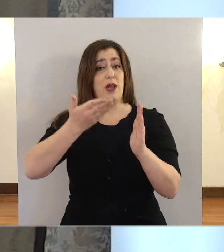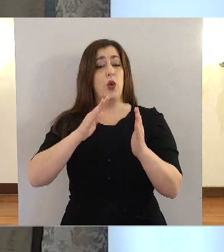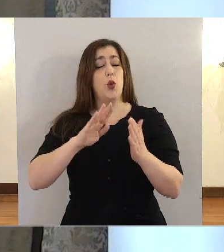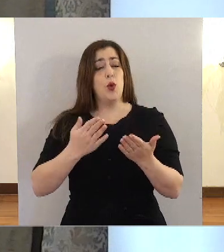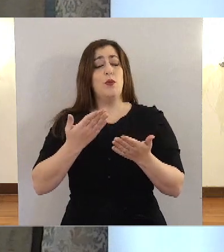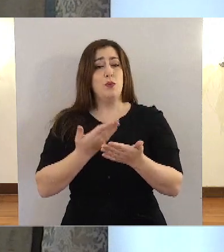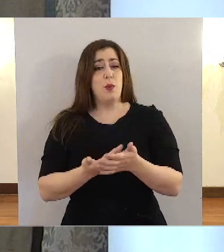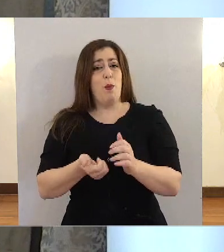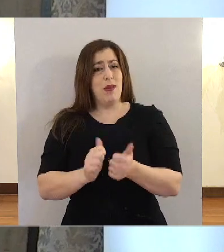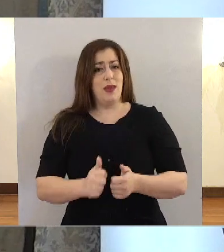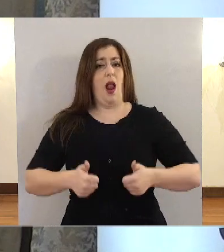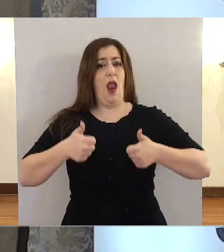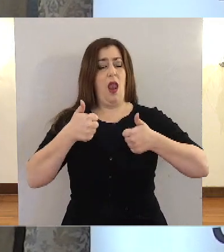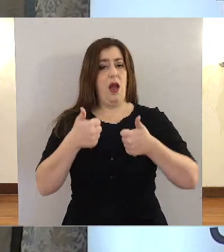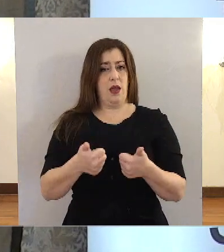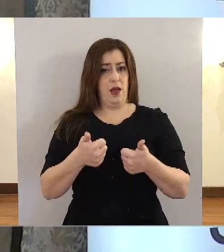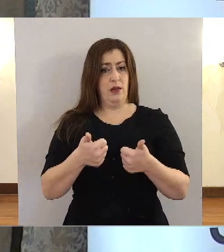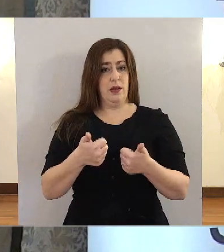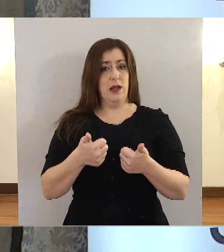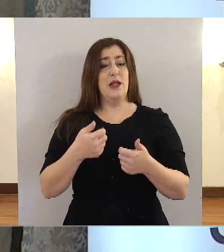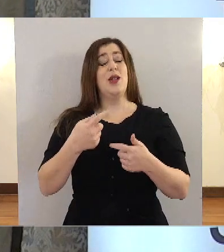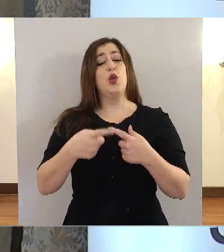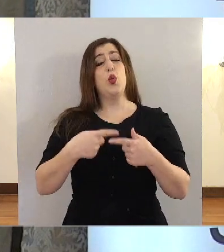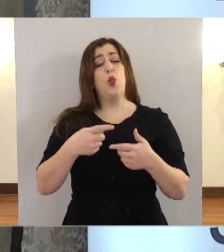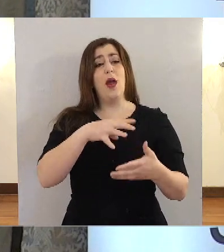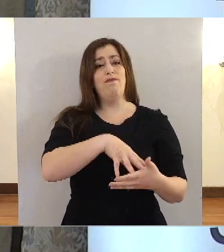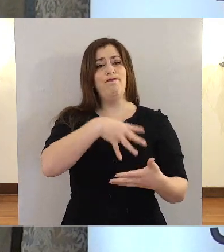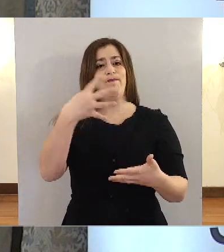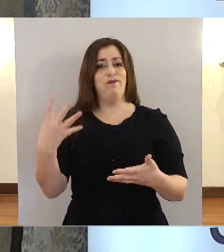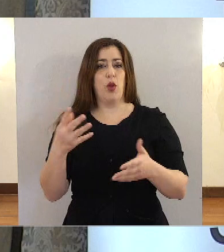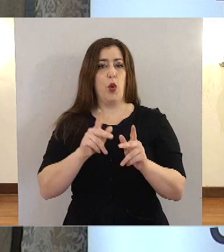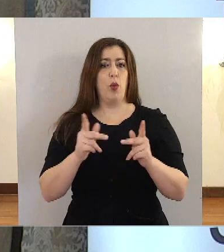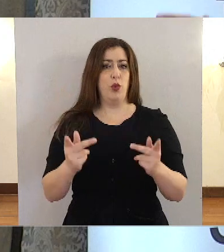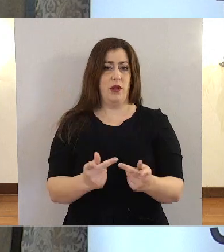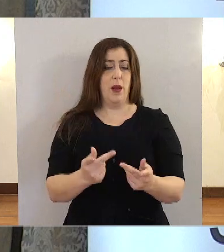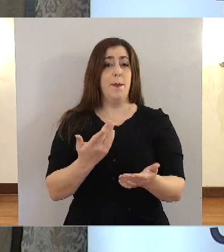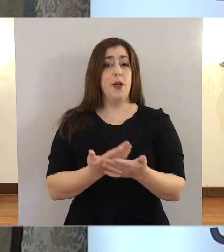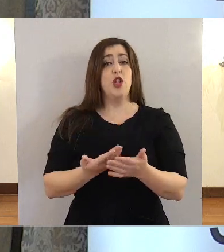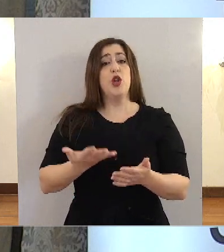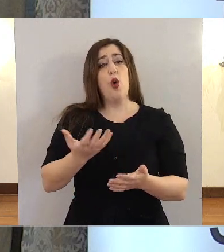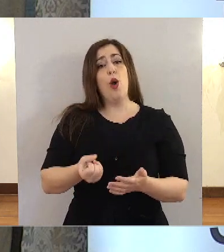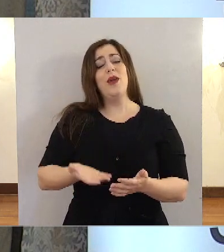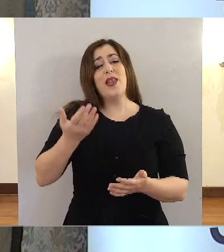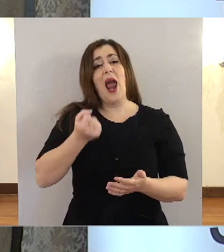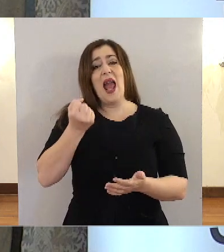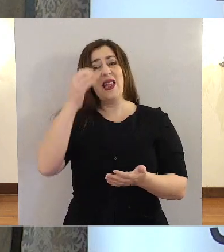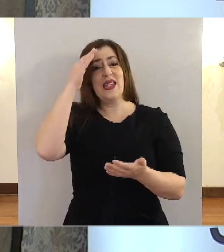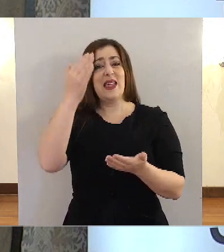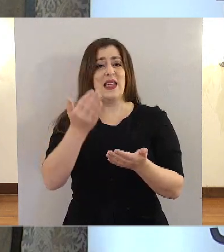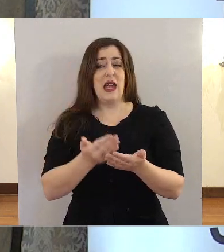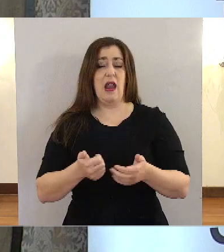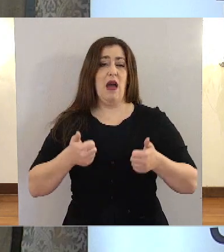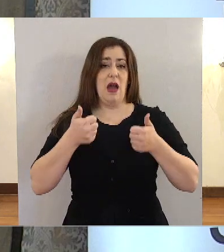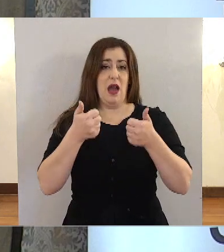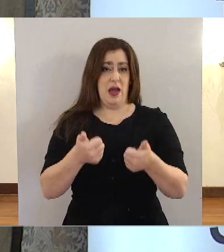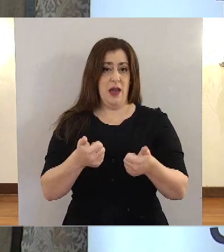when it comes to LGBTI community accessing healthcare. But it's not only LGBTI persons